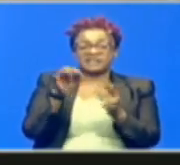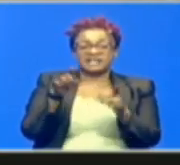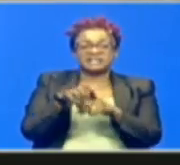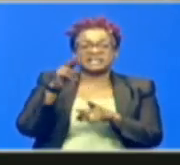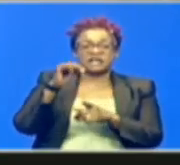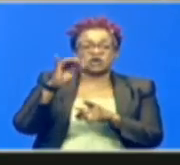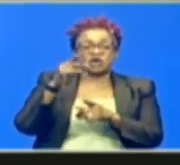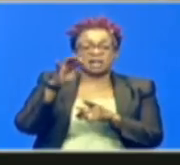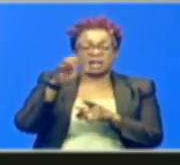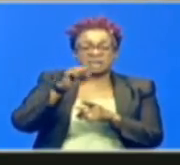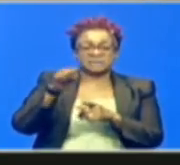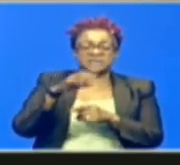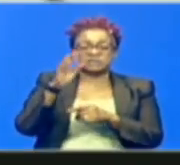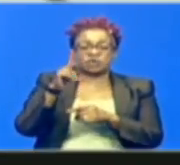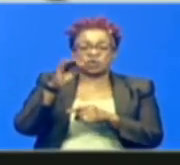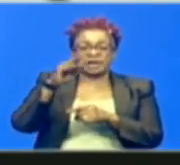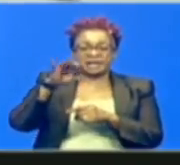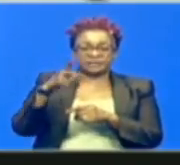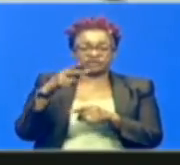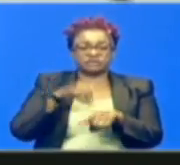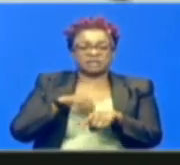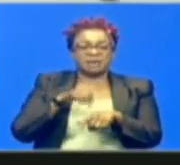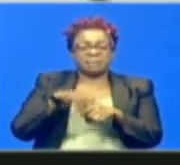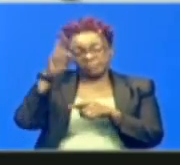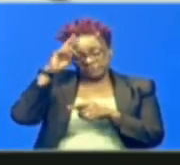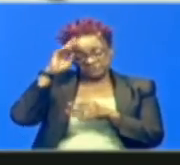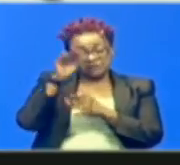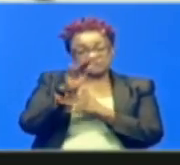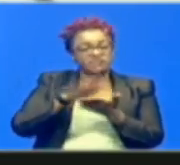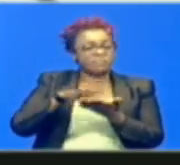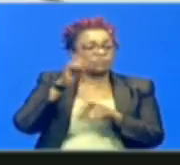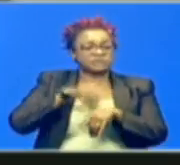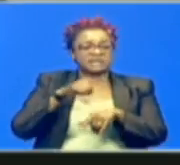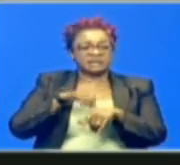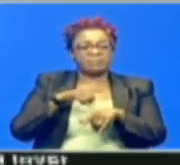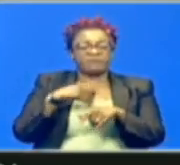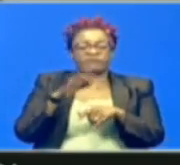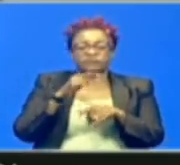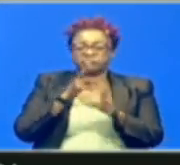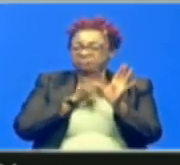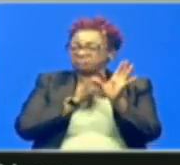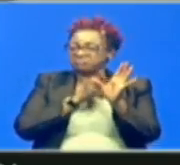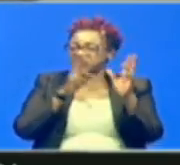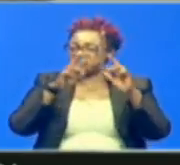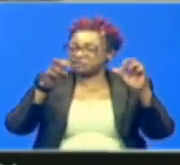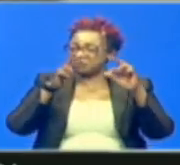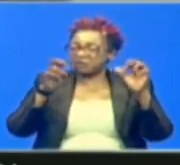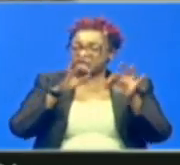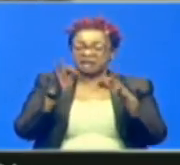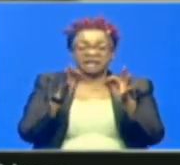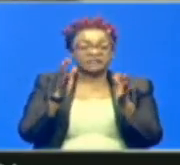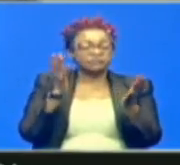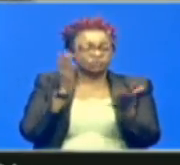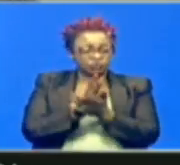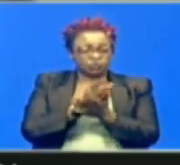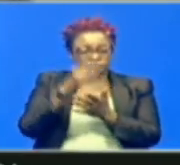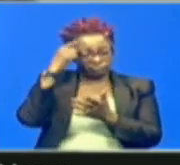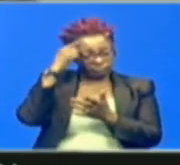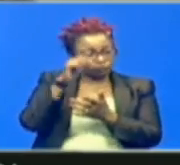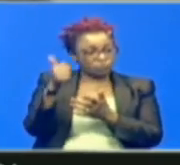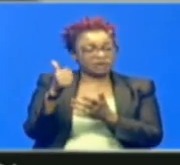Koech after the officers pleaded for more time to have the suspect undergo a mental exam to determine if he is fit to